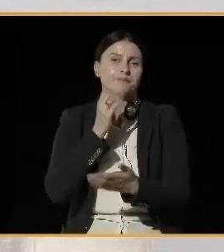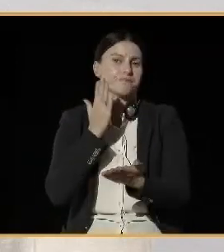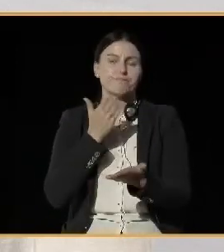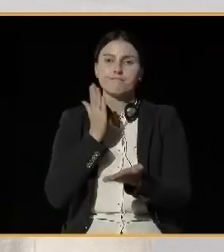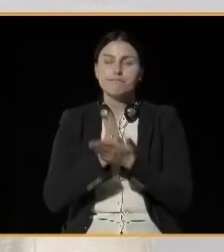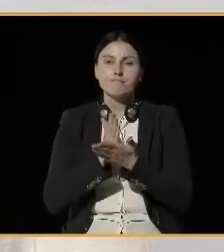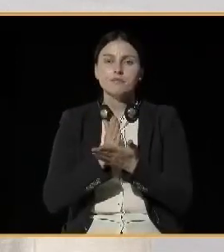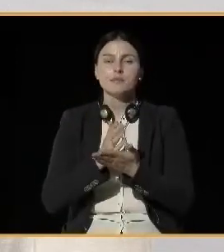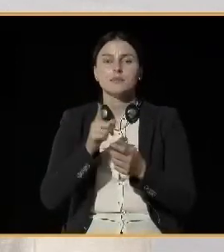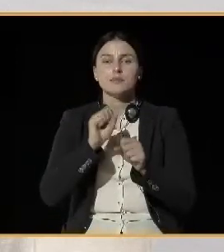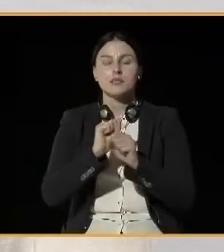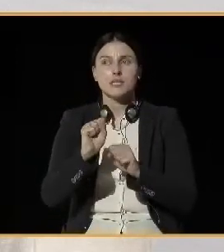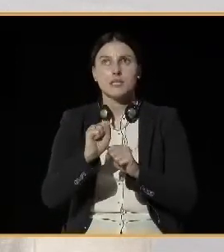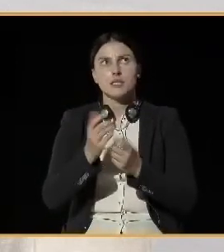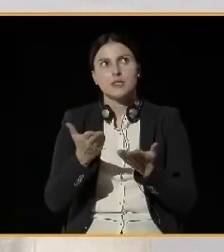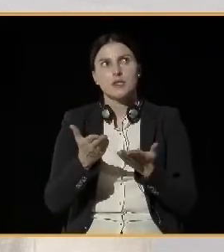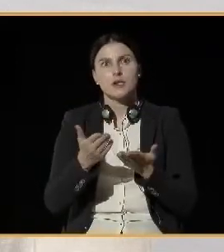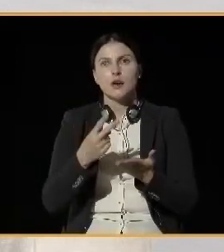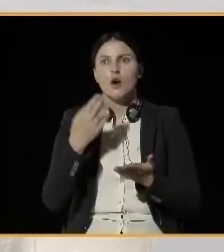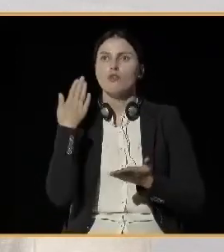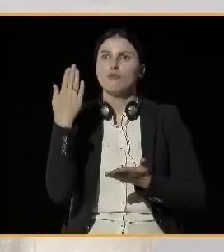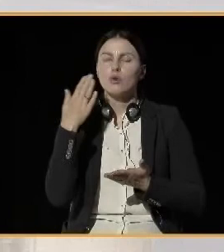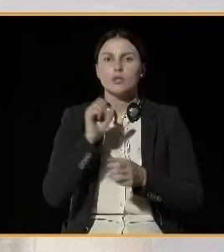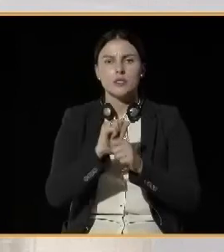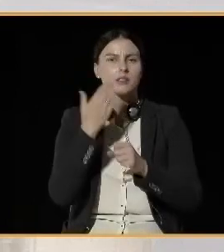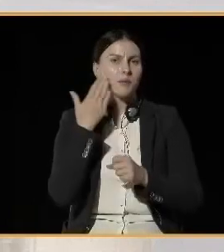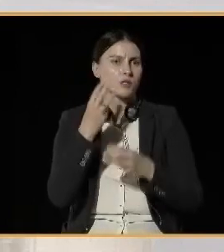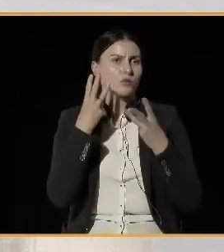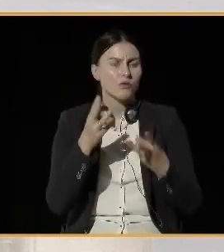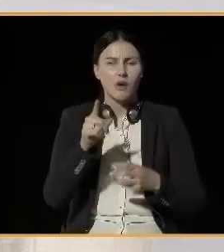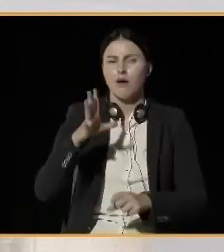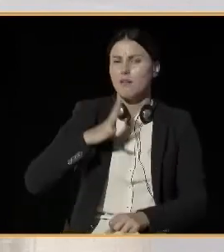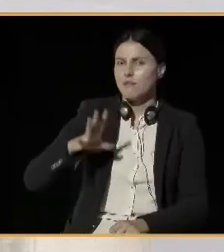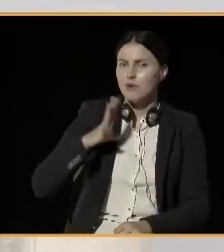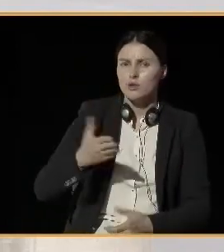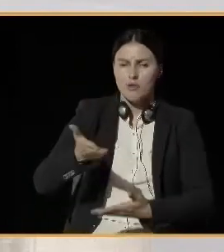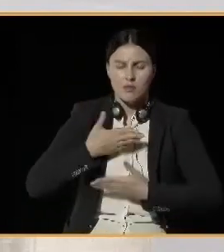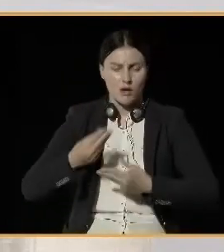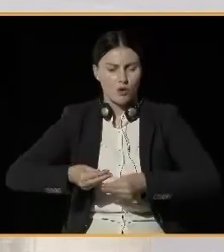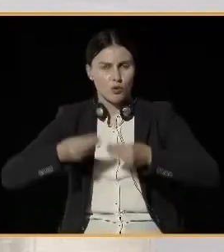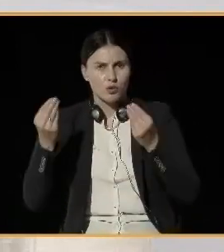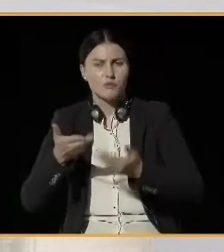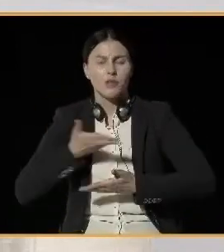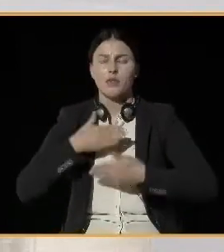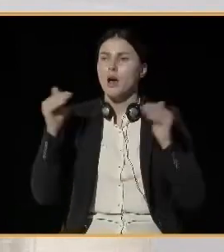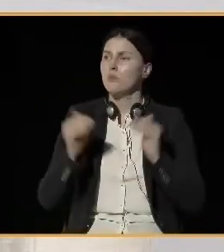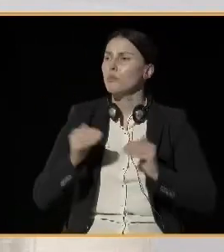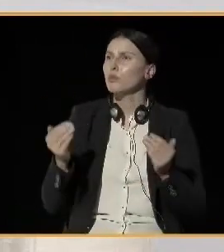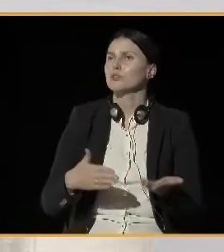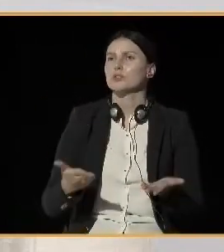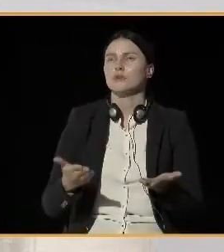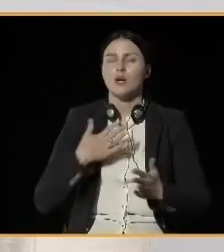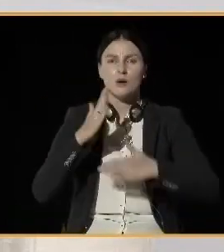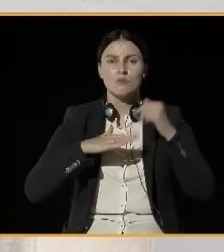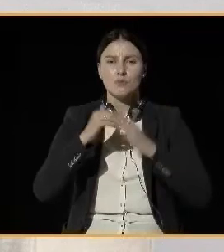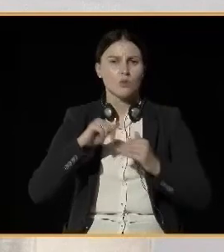medium, a perfect remedy to this problem. Building volunteering, and that's something that should provide the